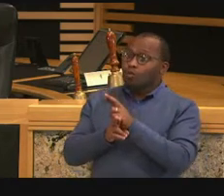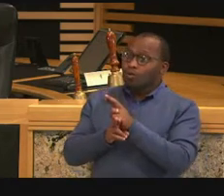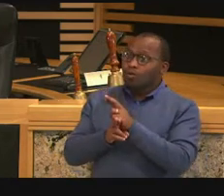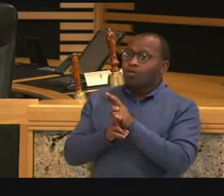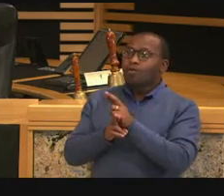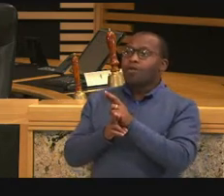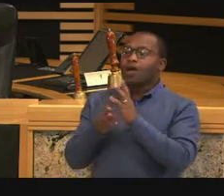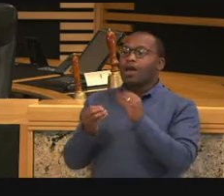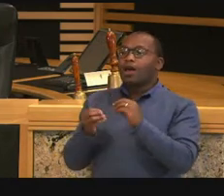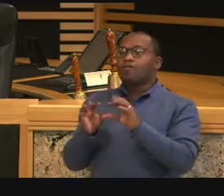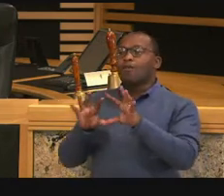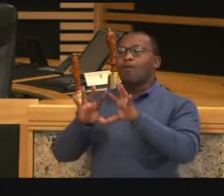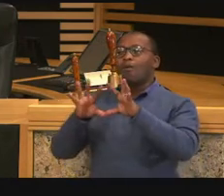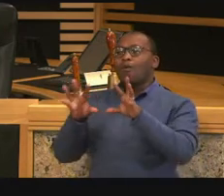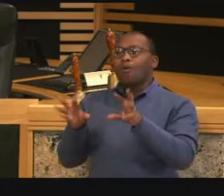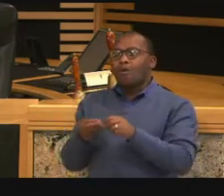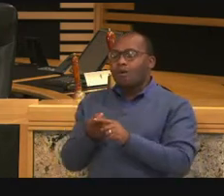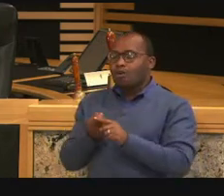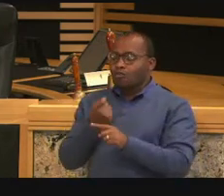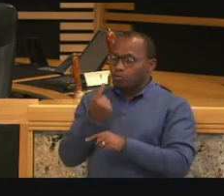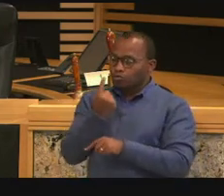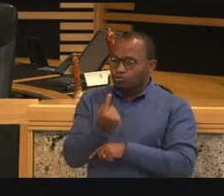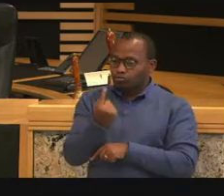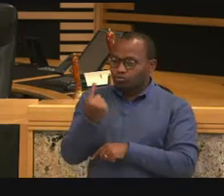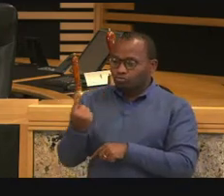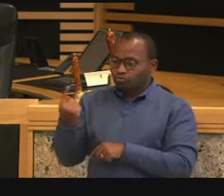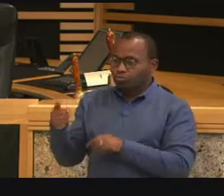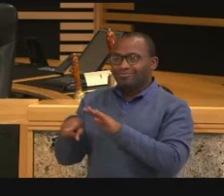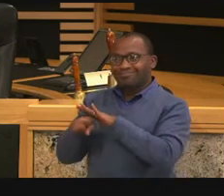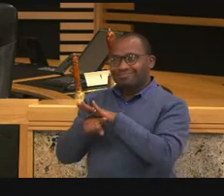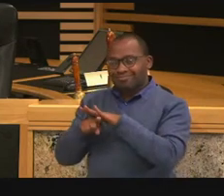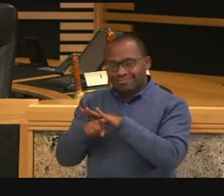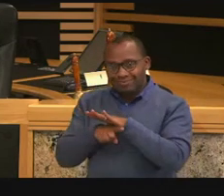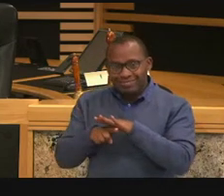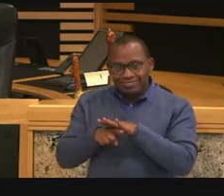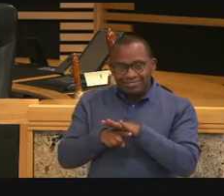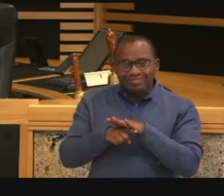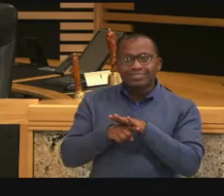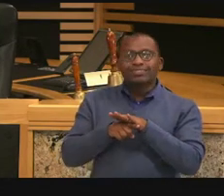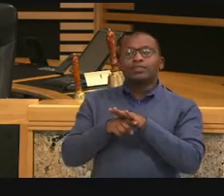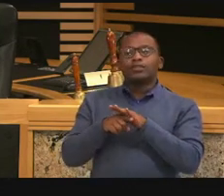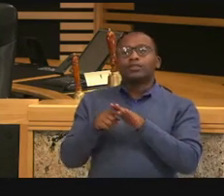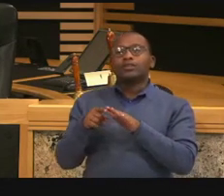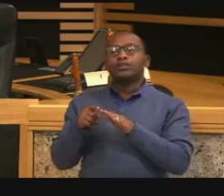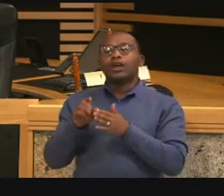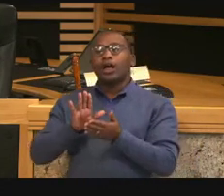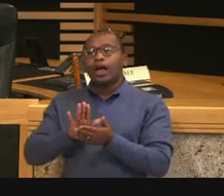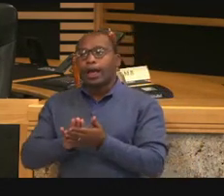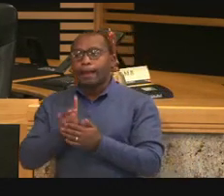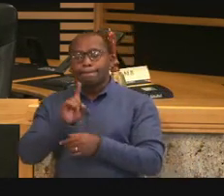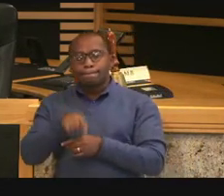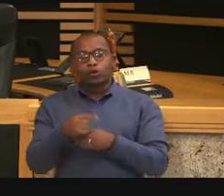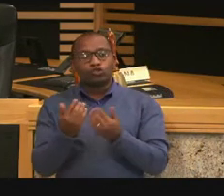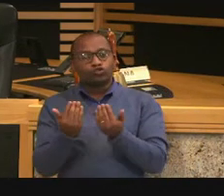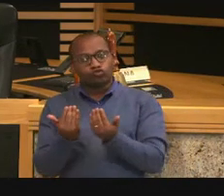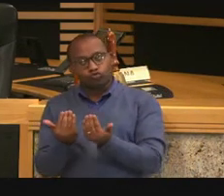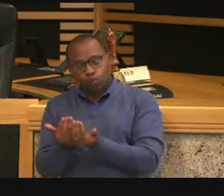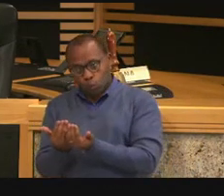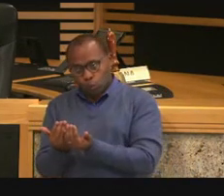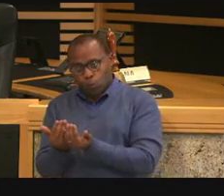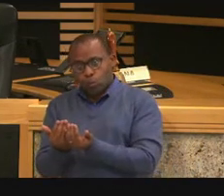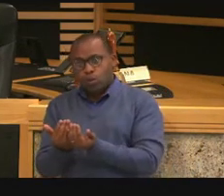district and per school was submitted in compliance with the